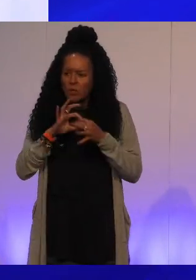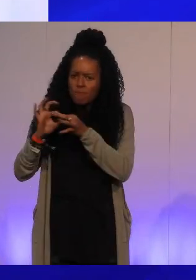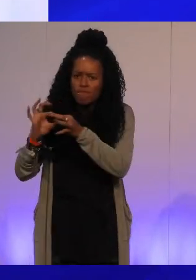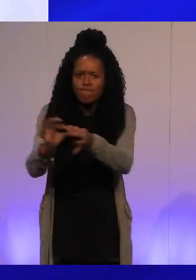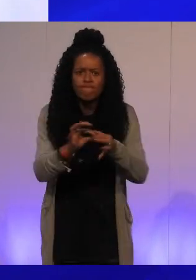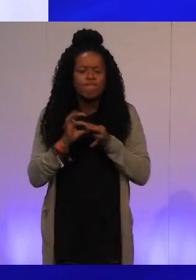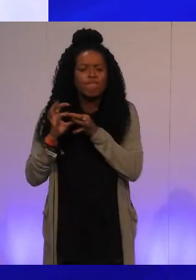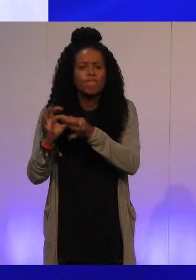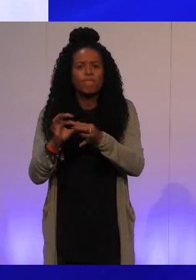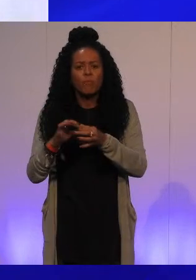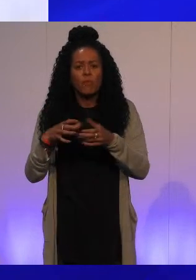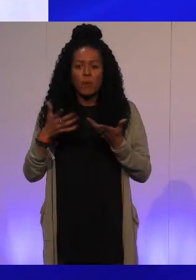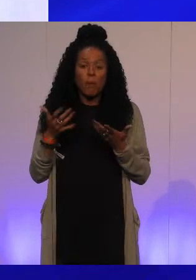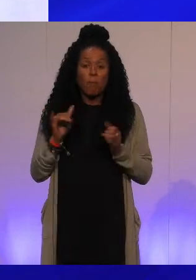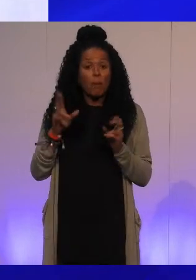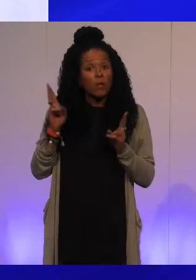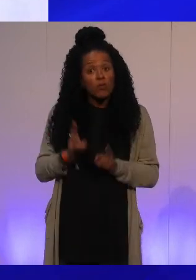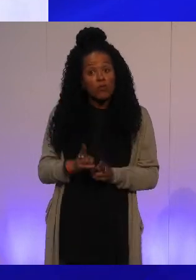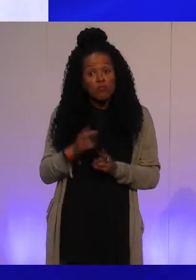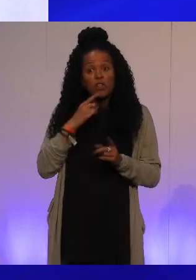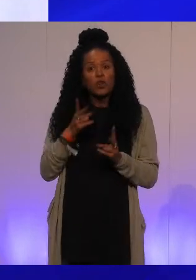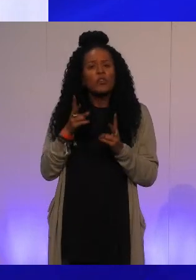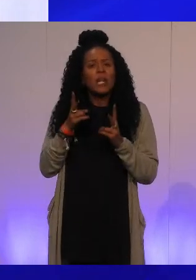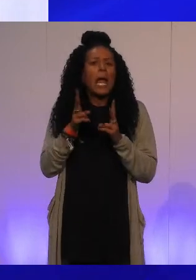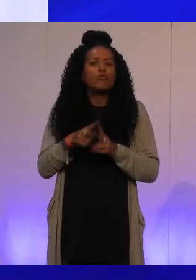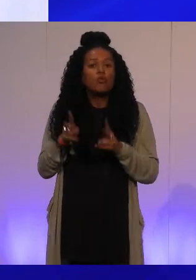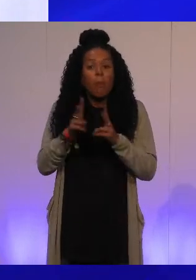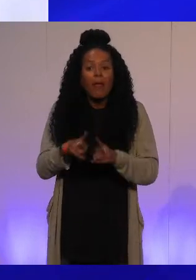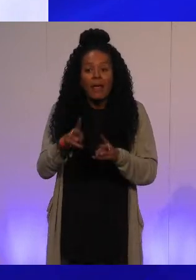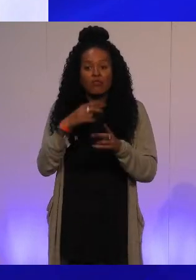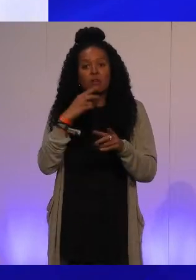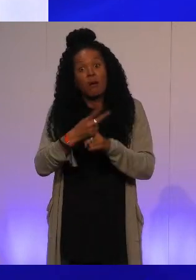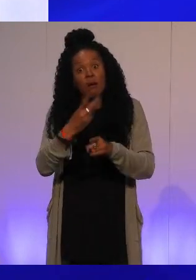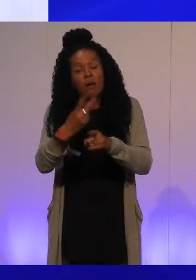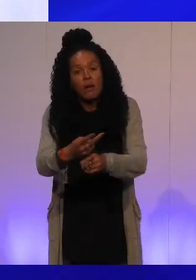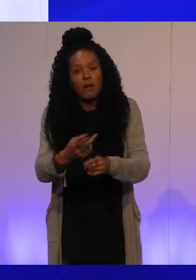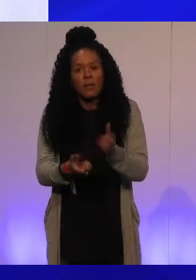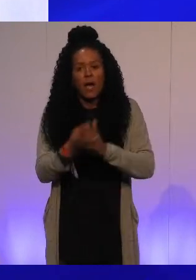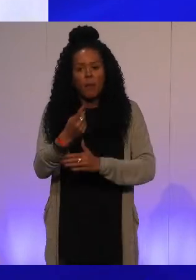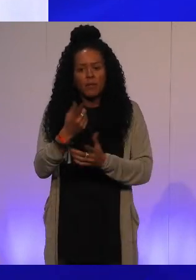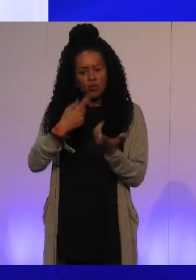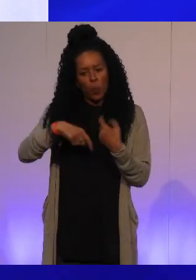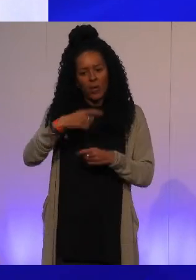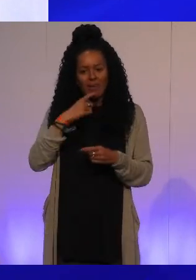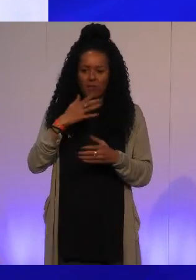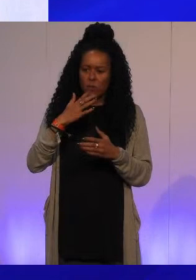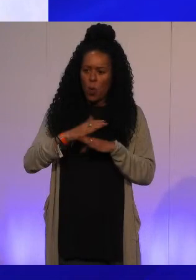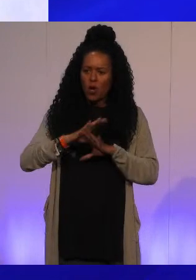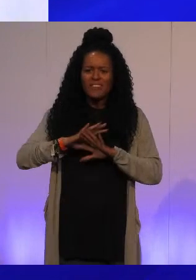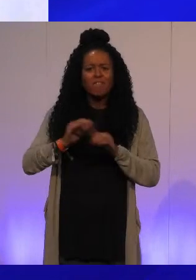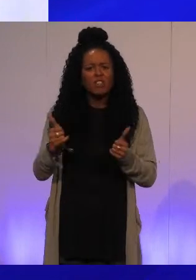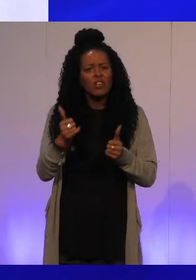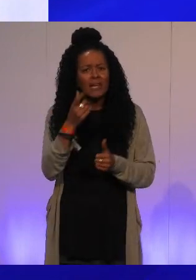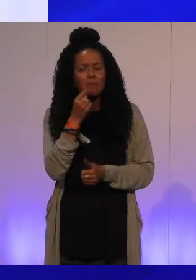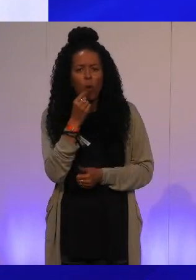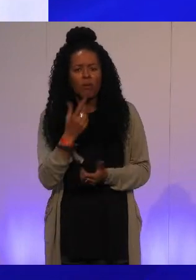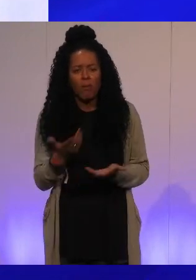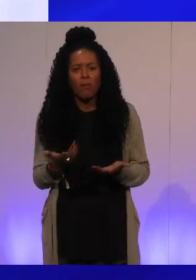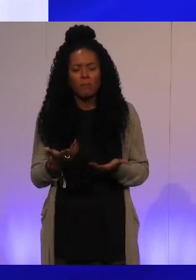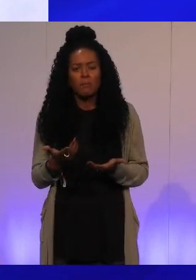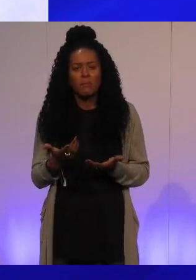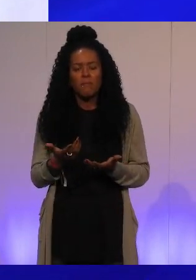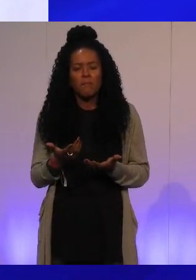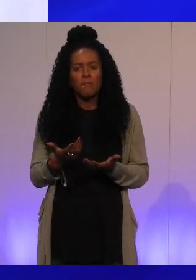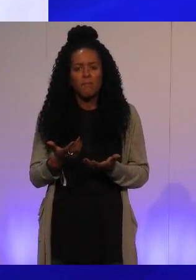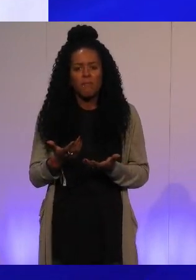hospital, reducing perhaps some of the duplications that go on so that we are actually working as efficiently as possible. I